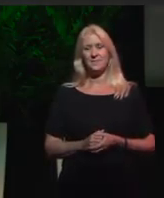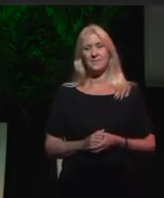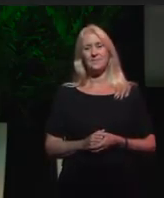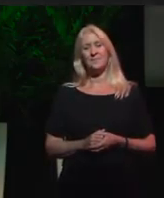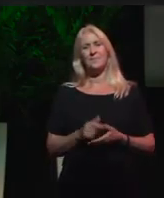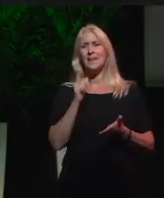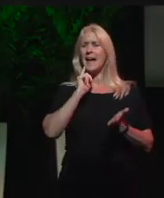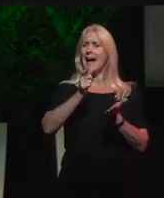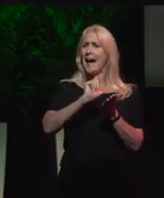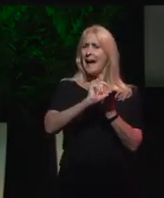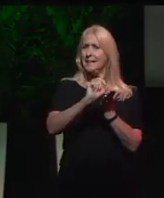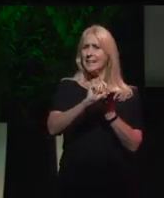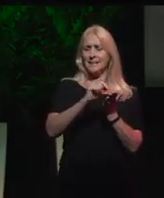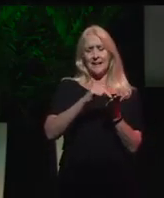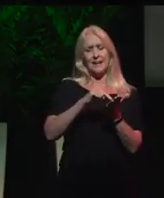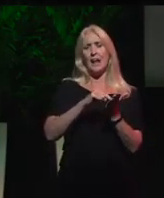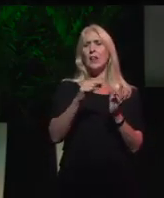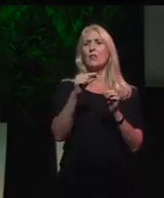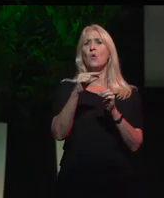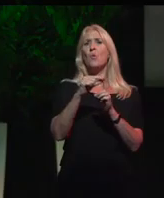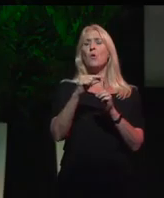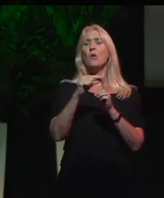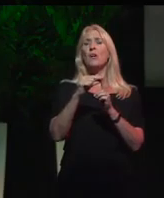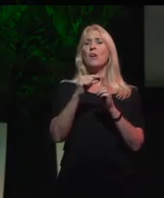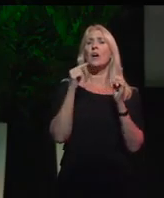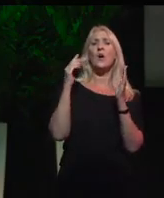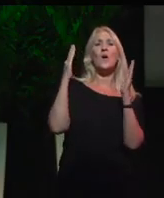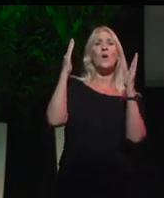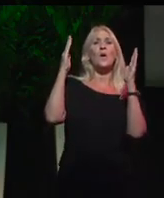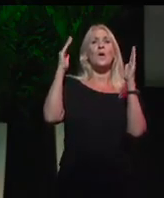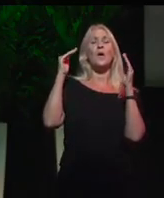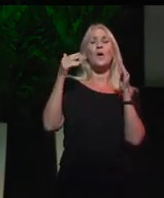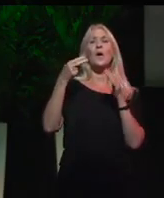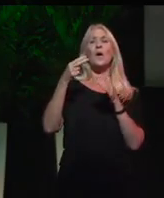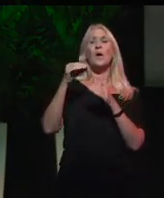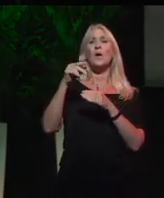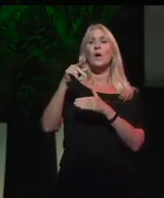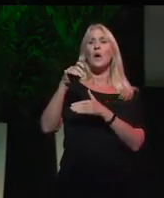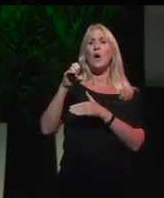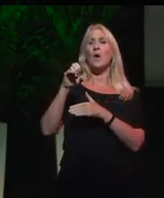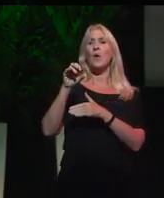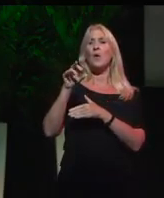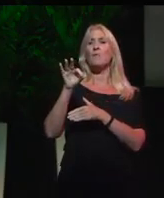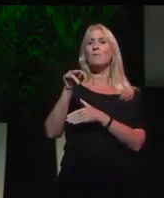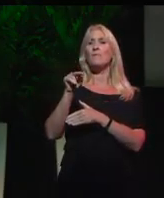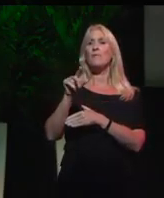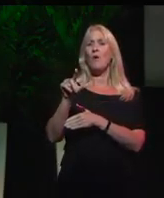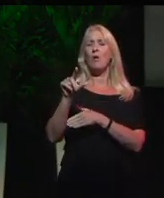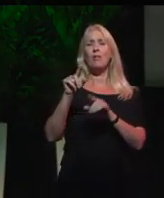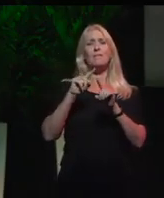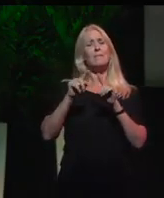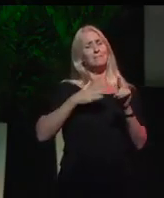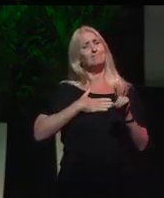I jotted down earlier the word hopeful, but admittedly, I often find myself